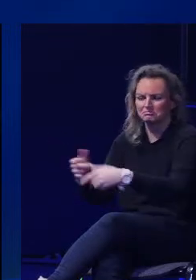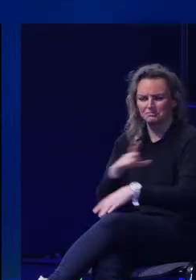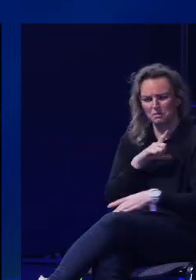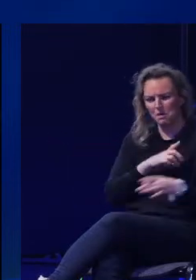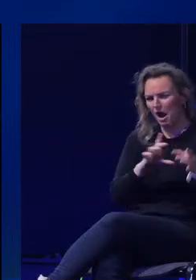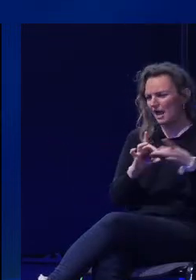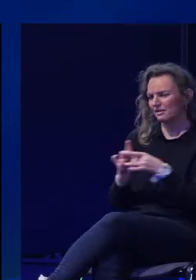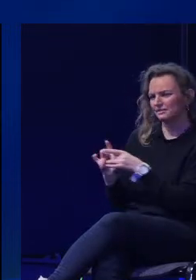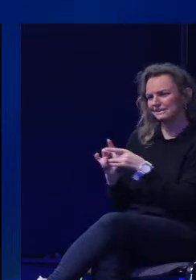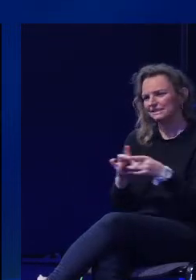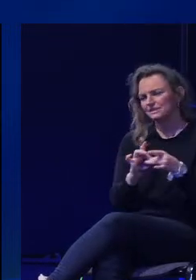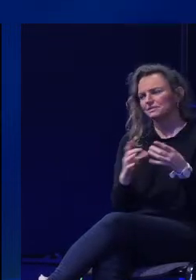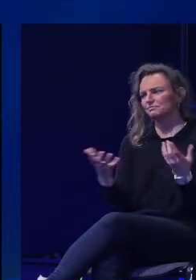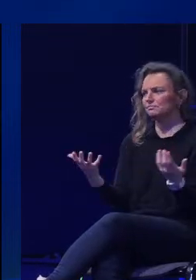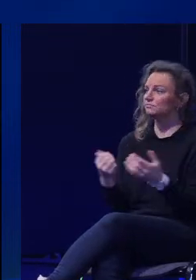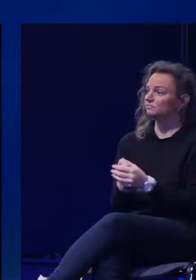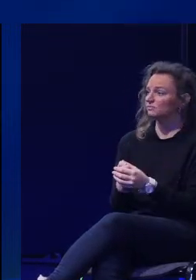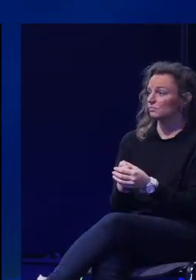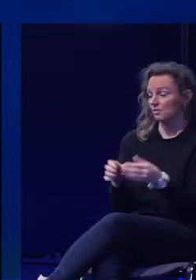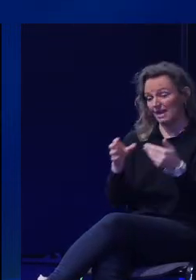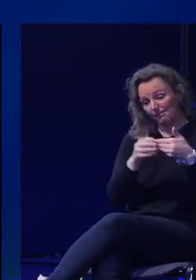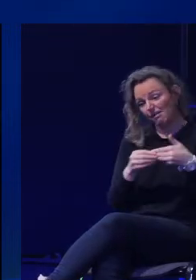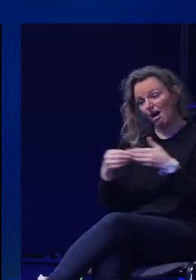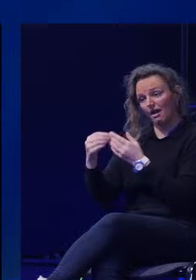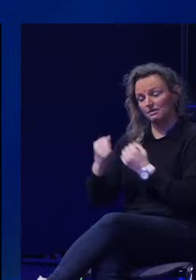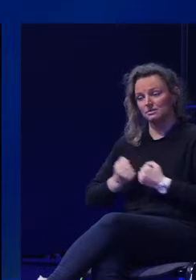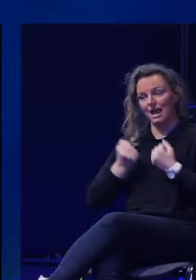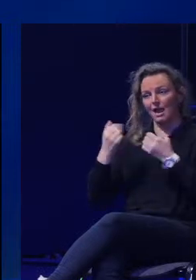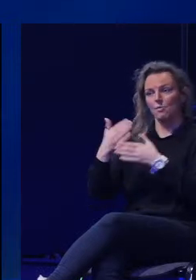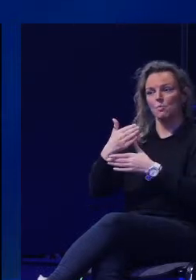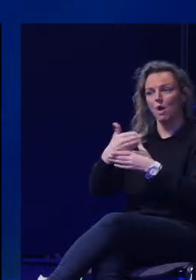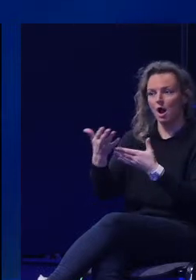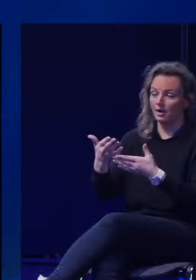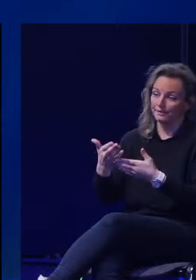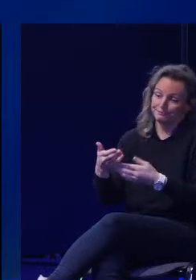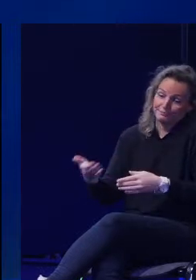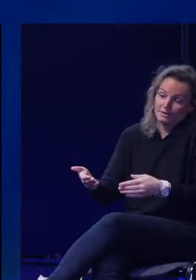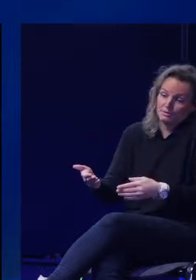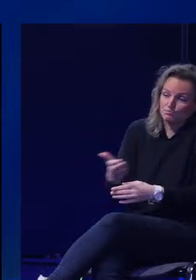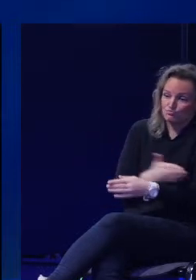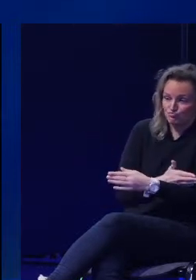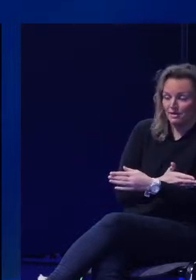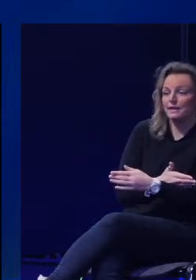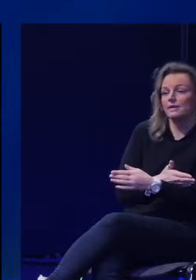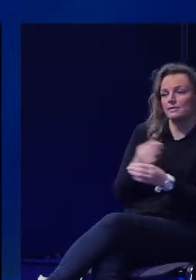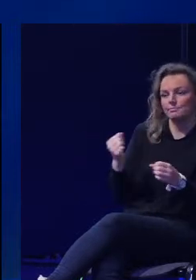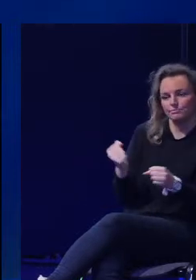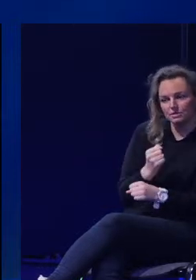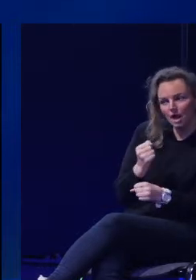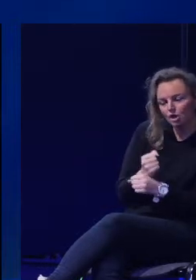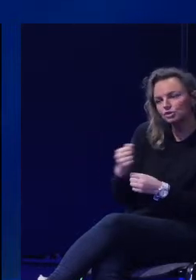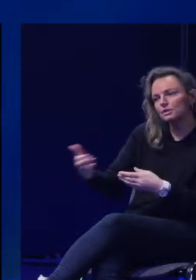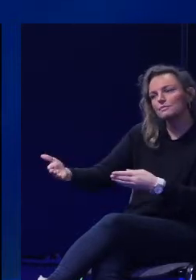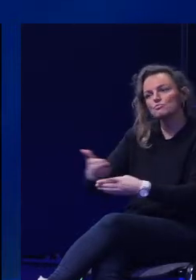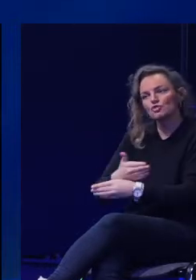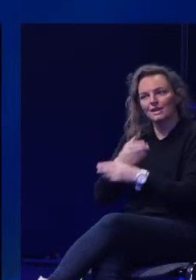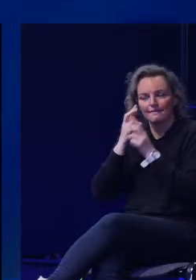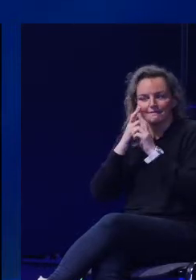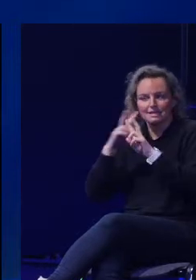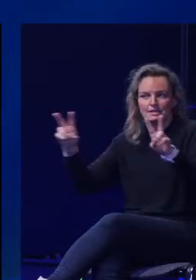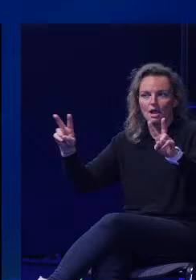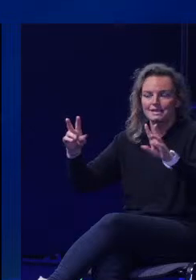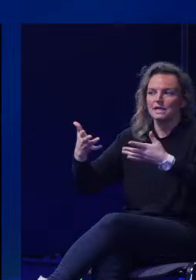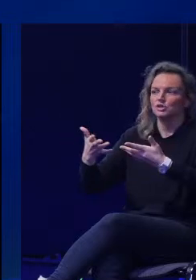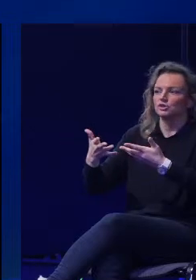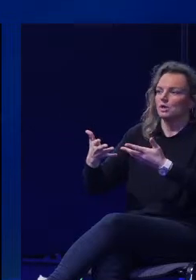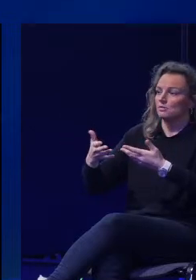that sort of guides most of our work, is that simply that during pre-prod, during pre-visualization, almost everyone,